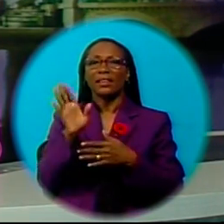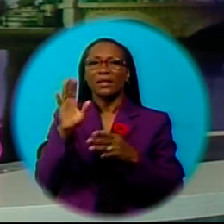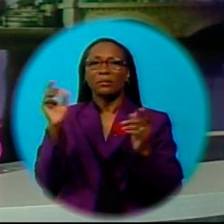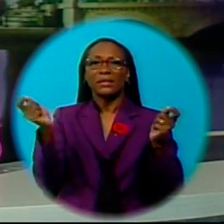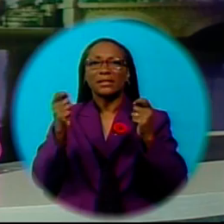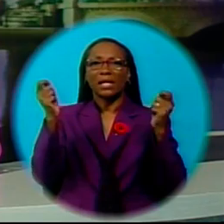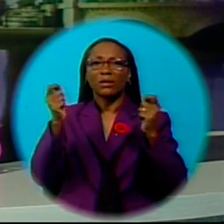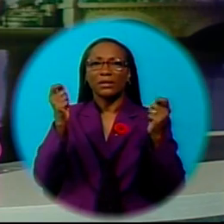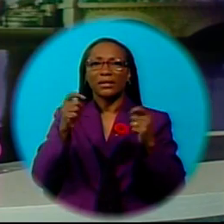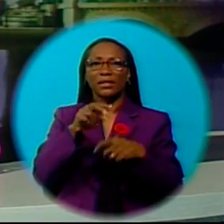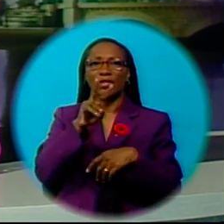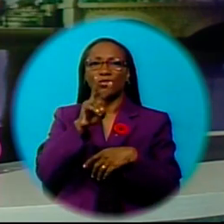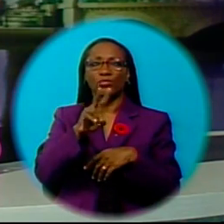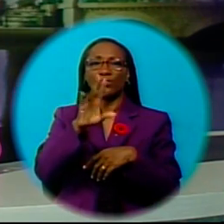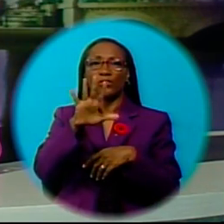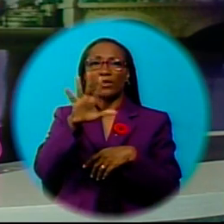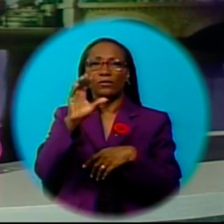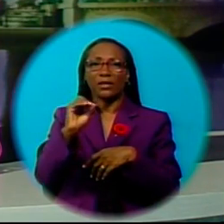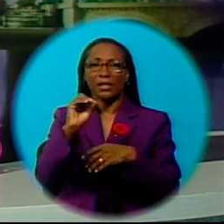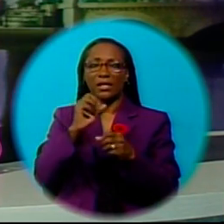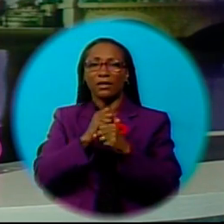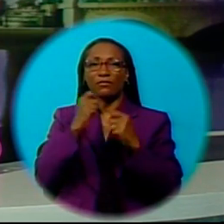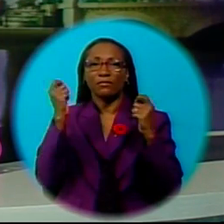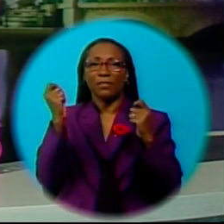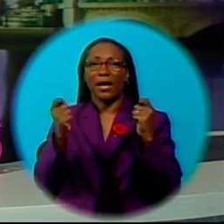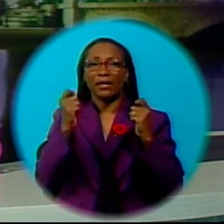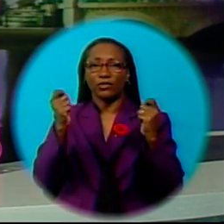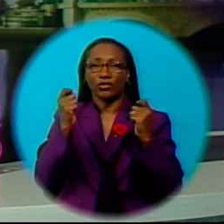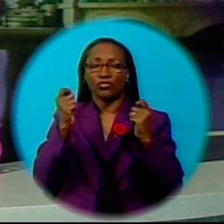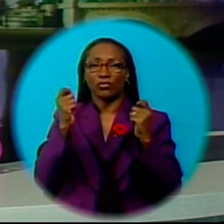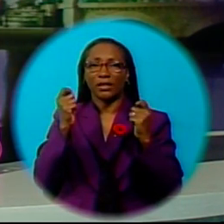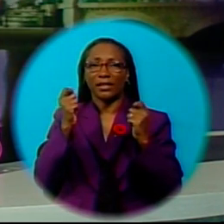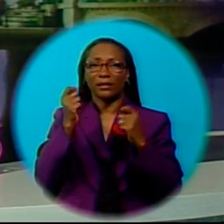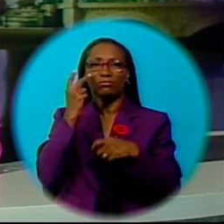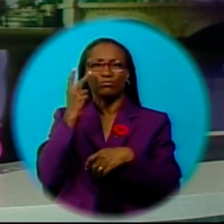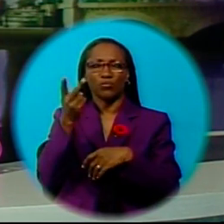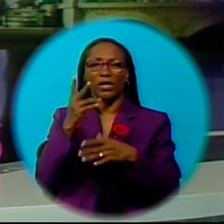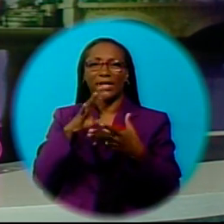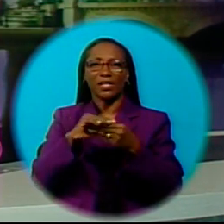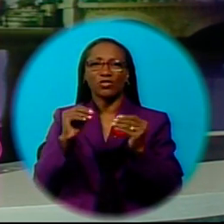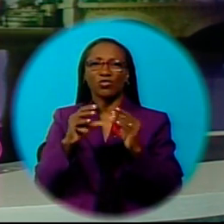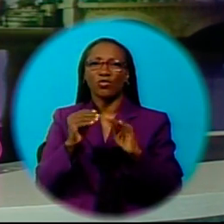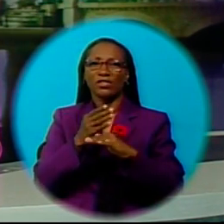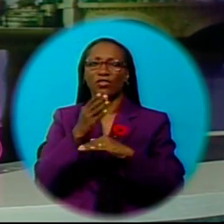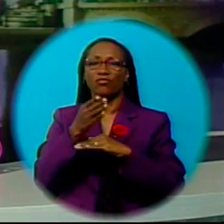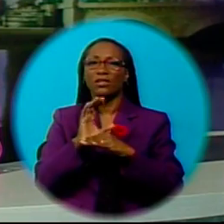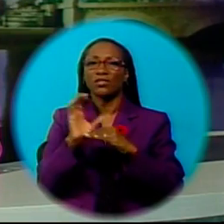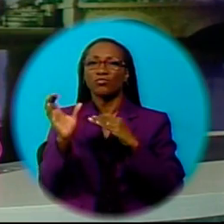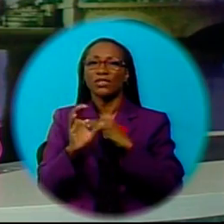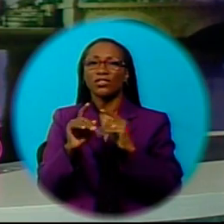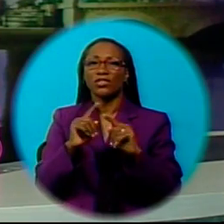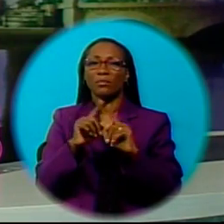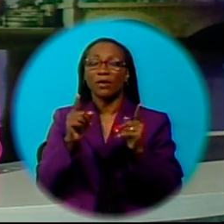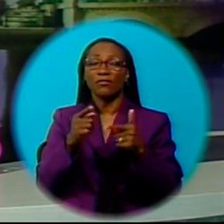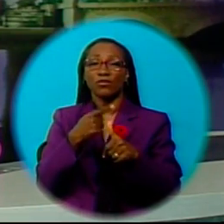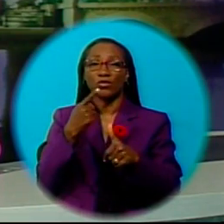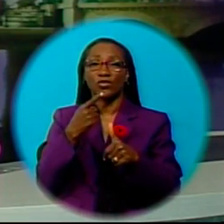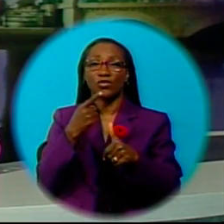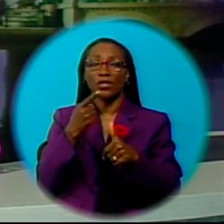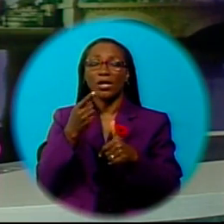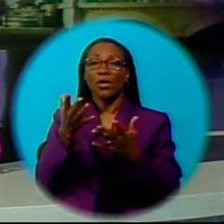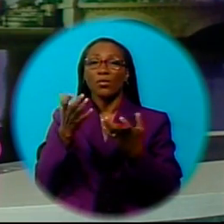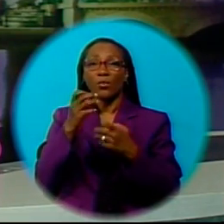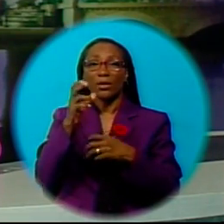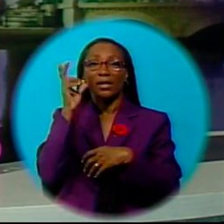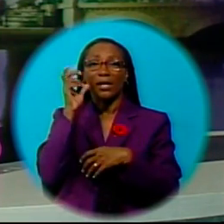its 250th anniversary. Well, still to come, a look at some of the stories making headlines across the region. But first, a reminder that we